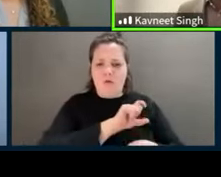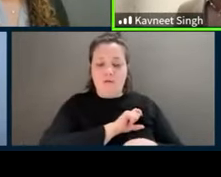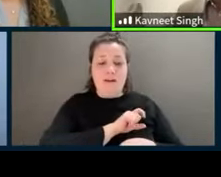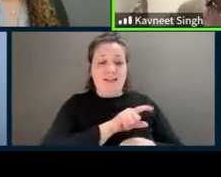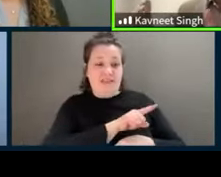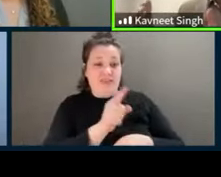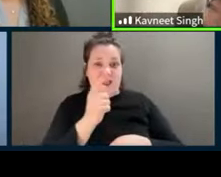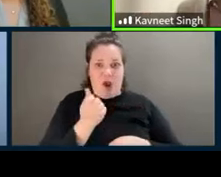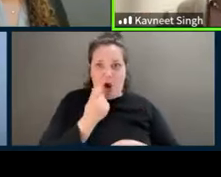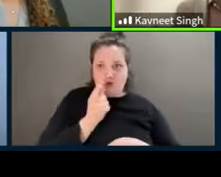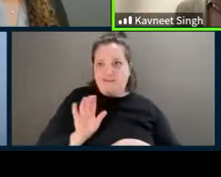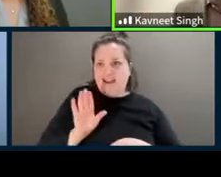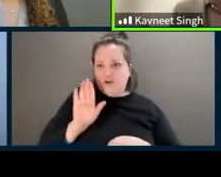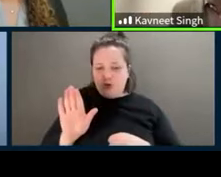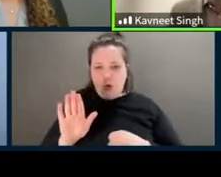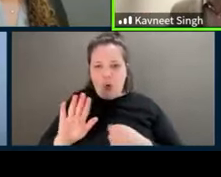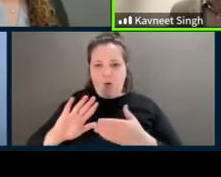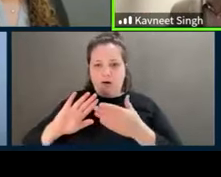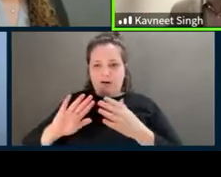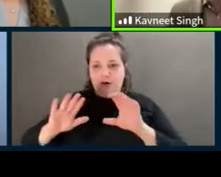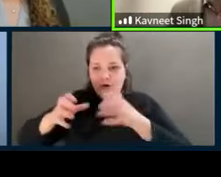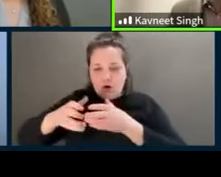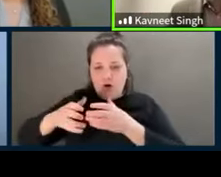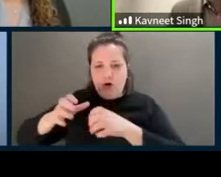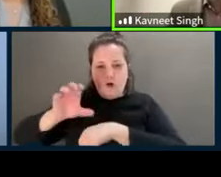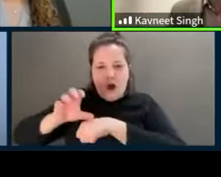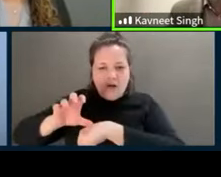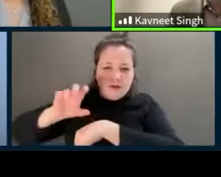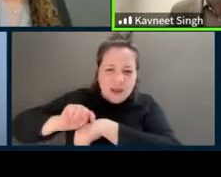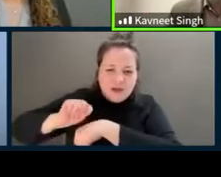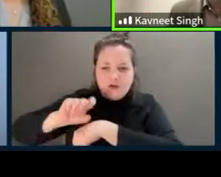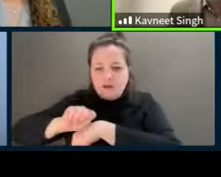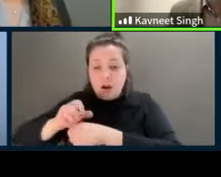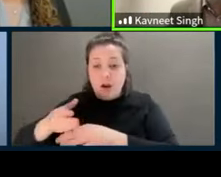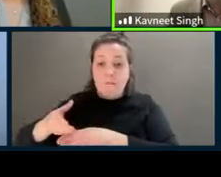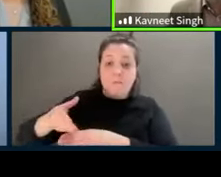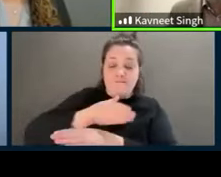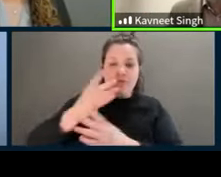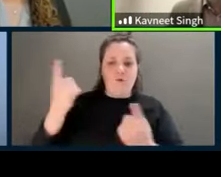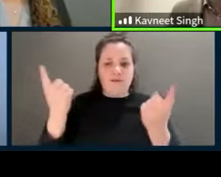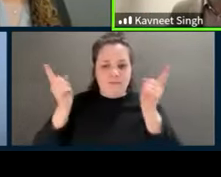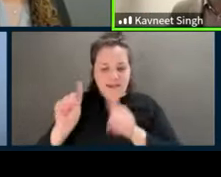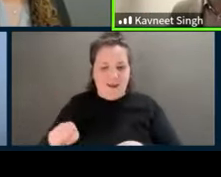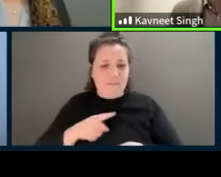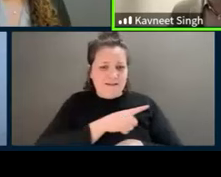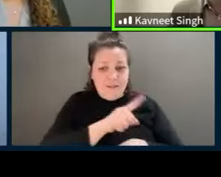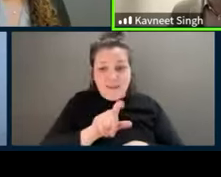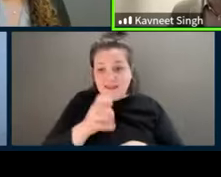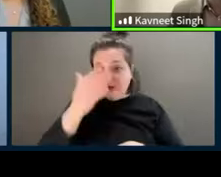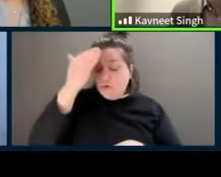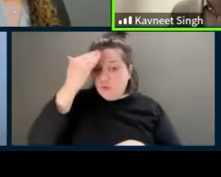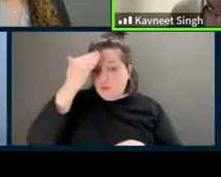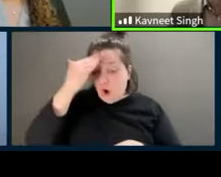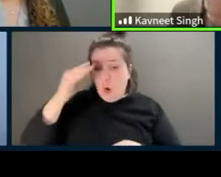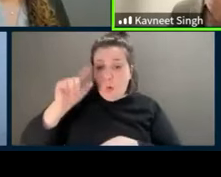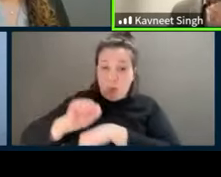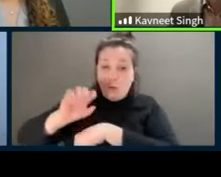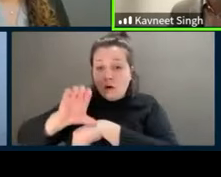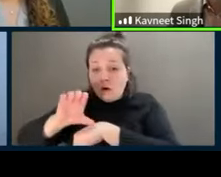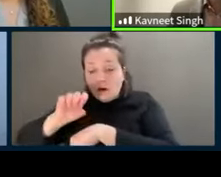like this happens, that they know the layout. That's actually really very critical. I think we found that out with the massacre at the Oak Creek